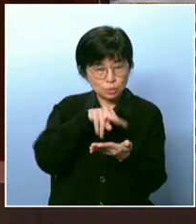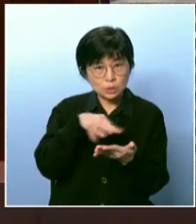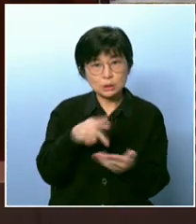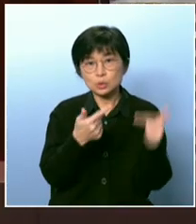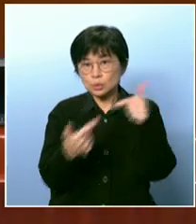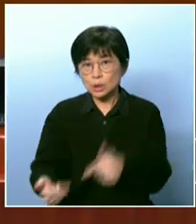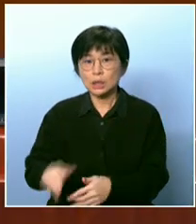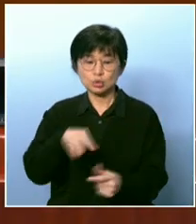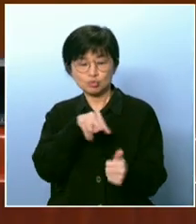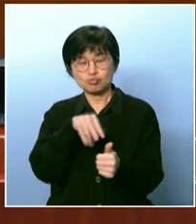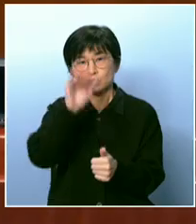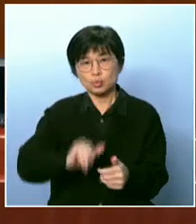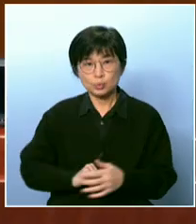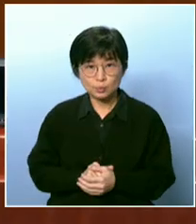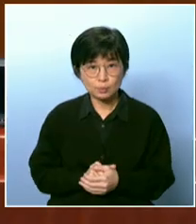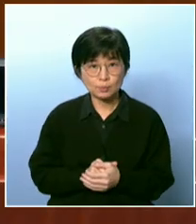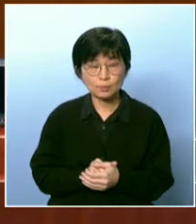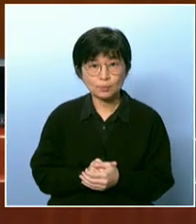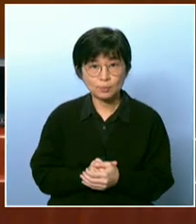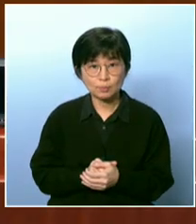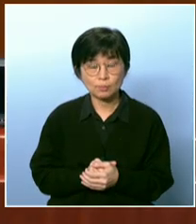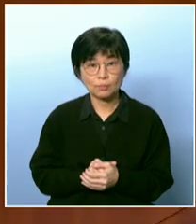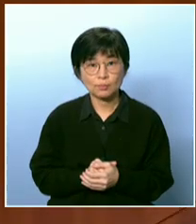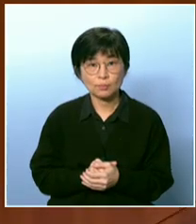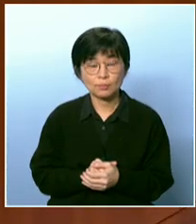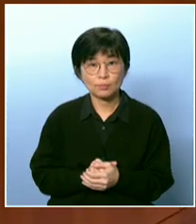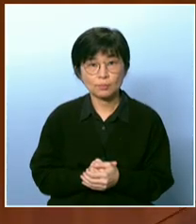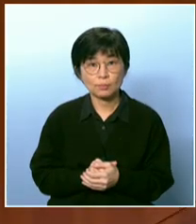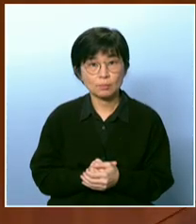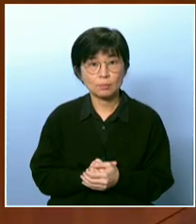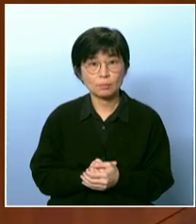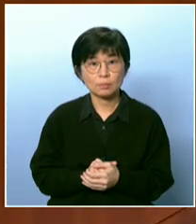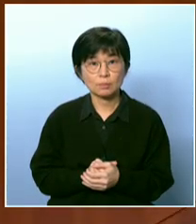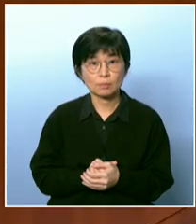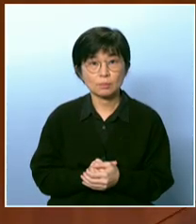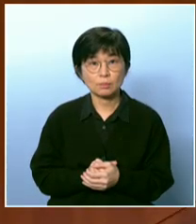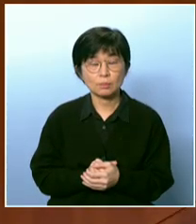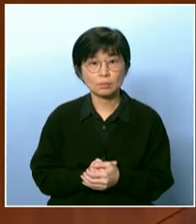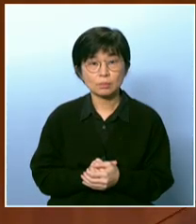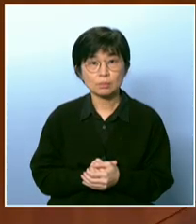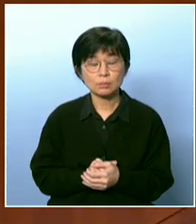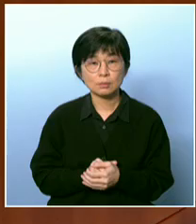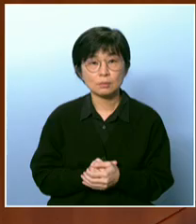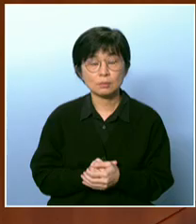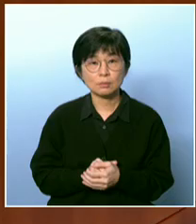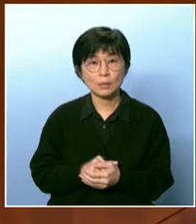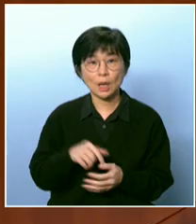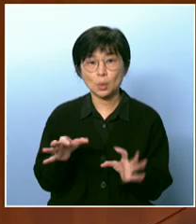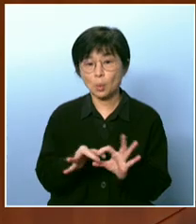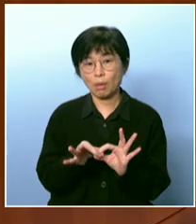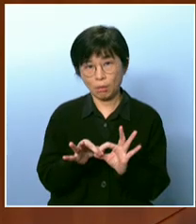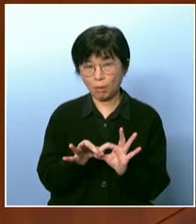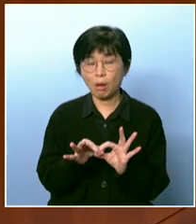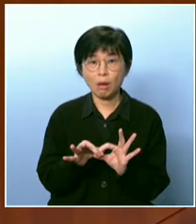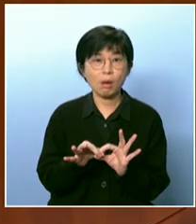to adopt this model for now, but we will undergo reviews if necessary. What about clawback